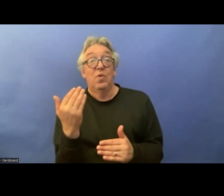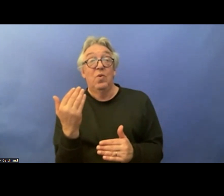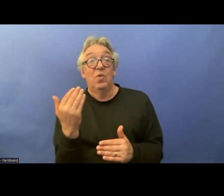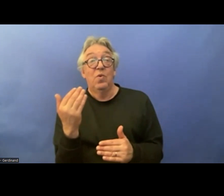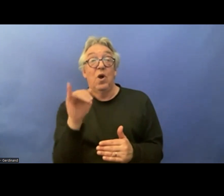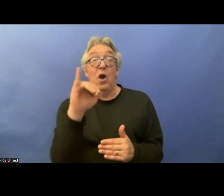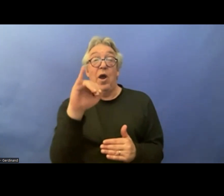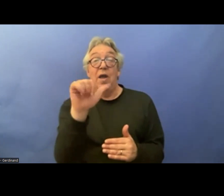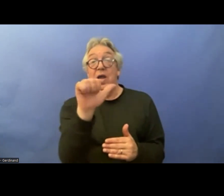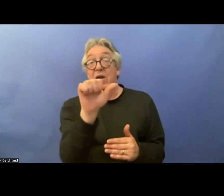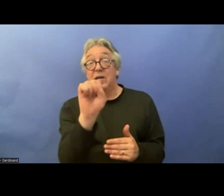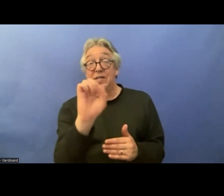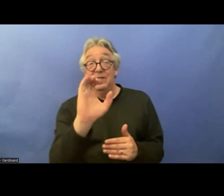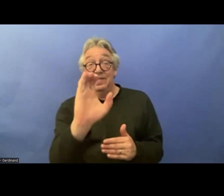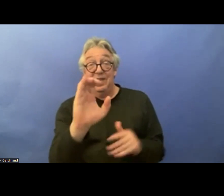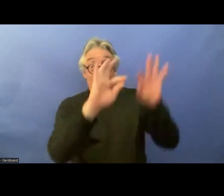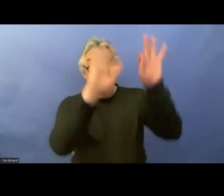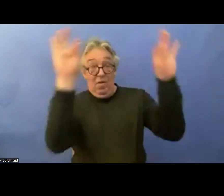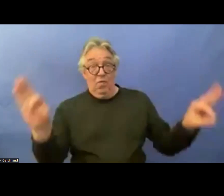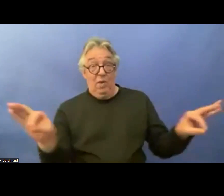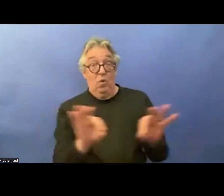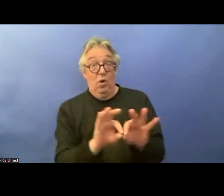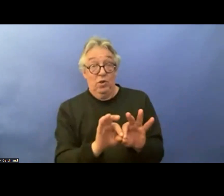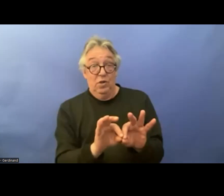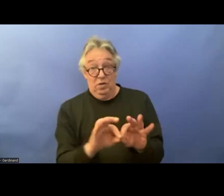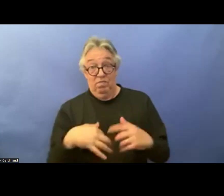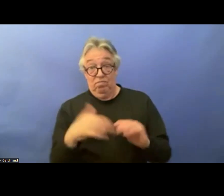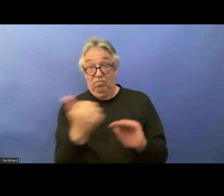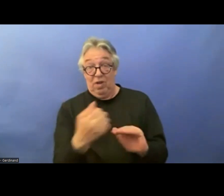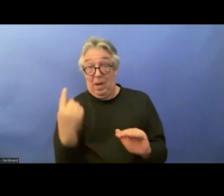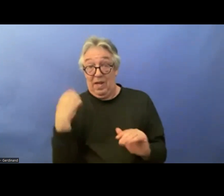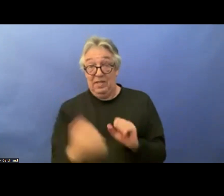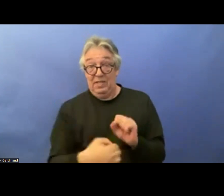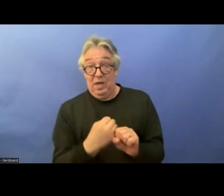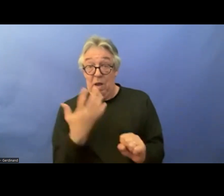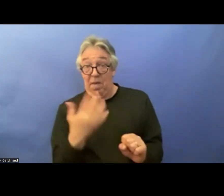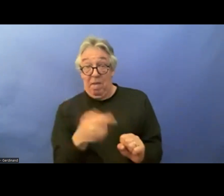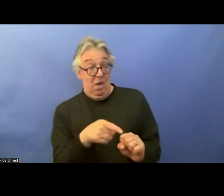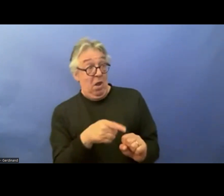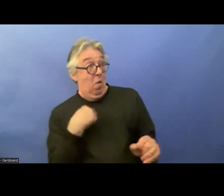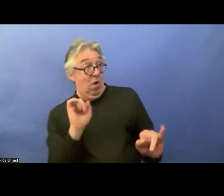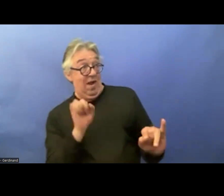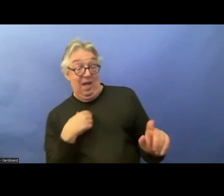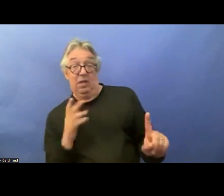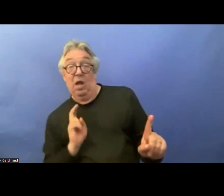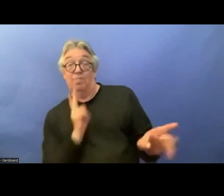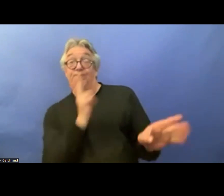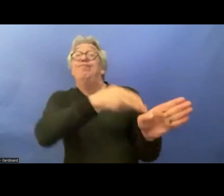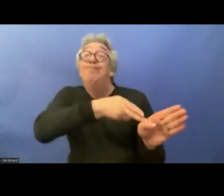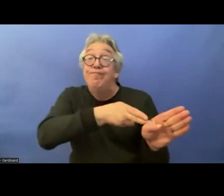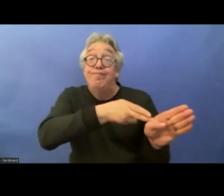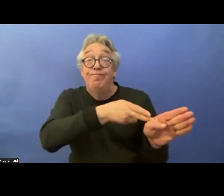endorsed in December last year. Maybe this is also another initiative that we can leverage on to